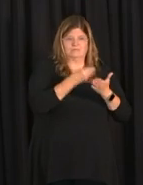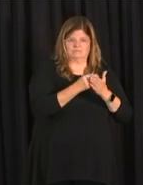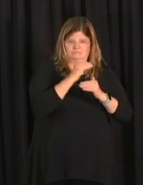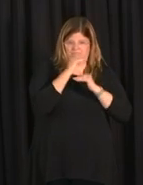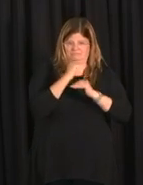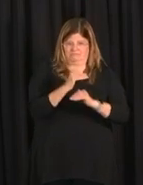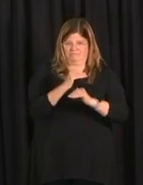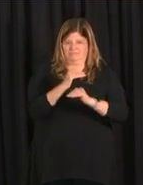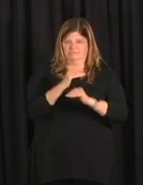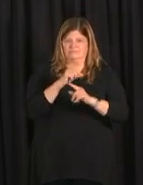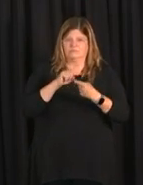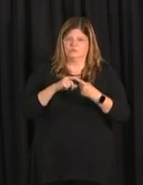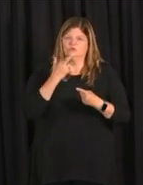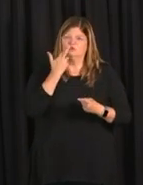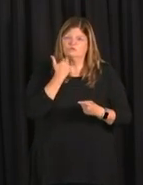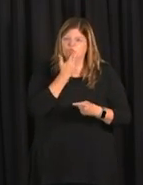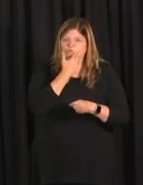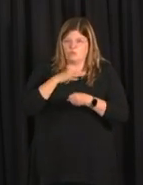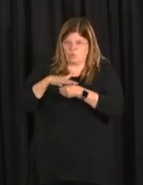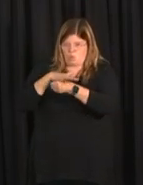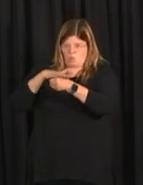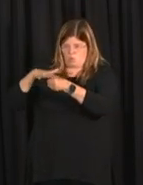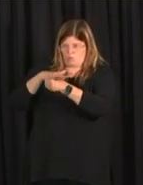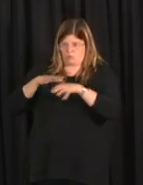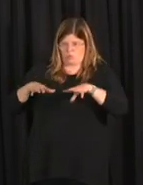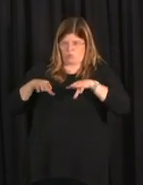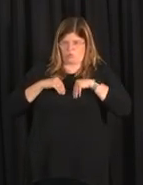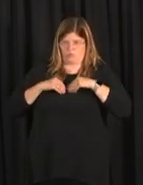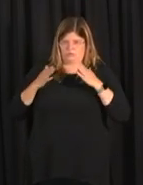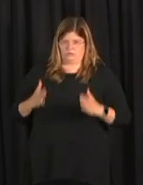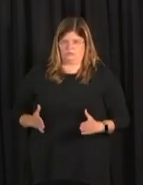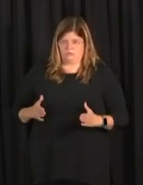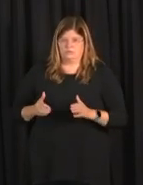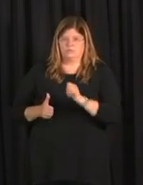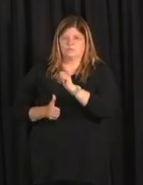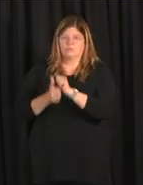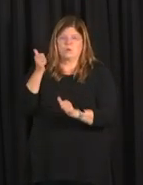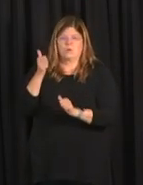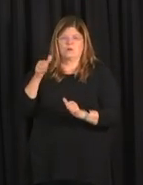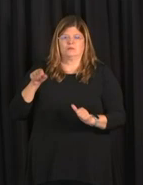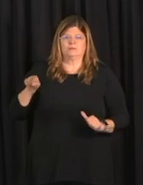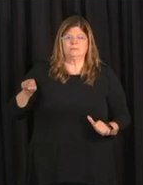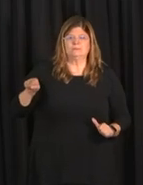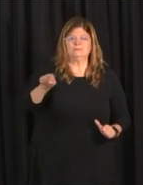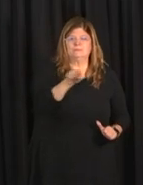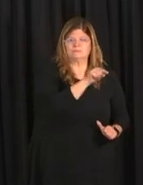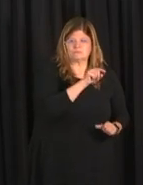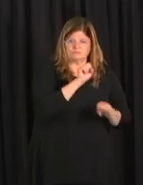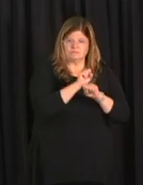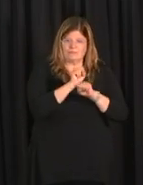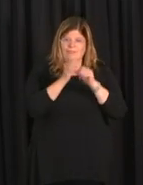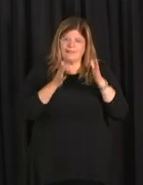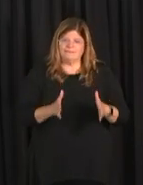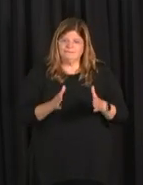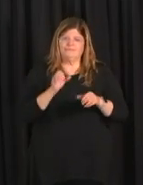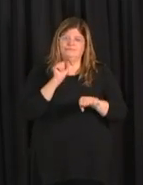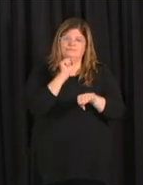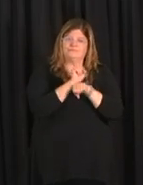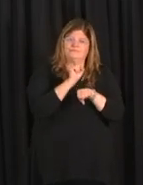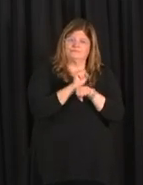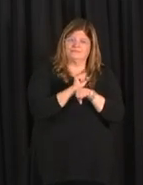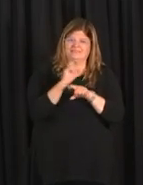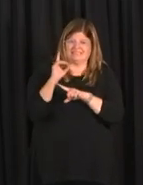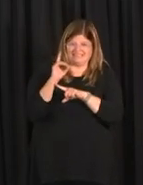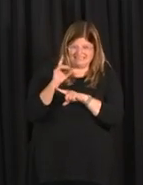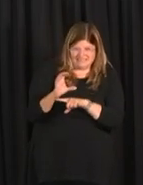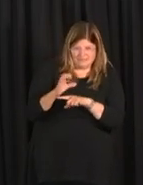to restaurants that are locally owned or have a majority of employees, that